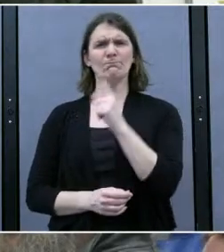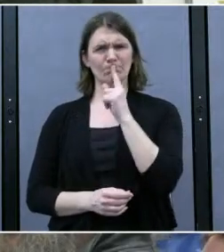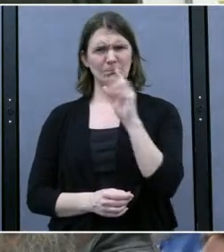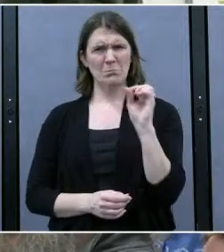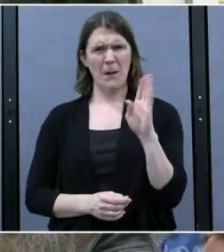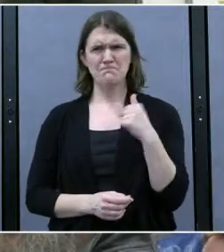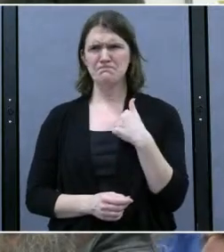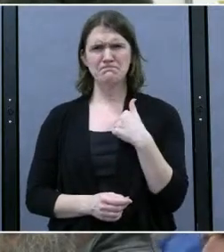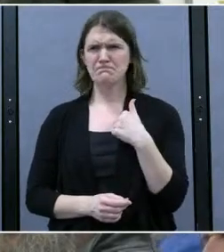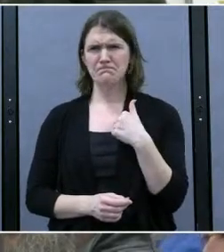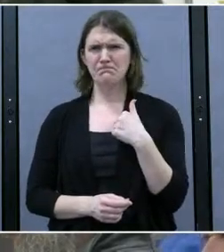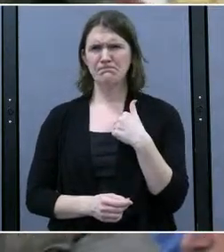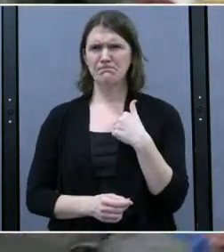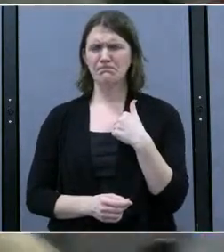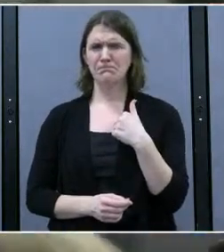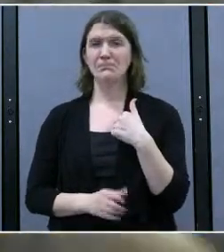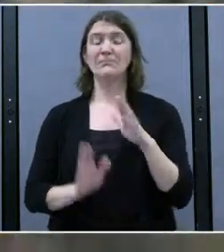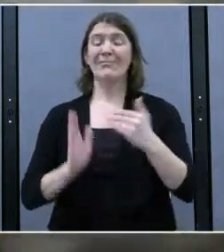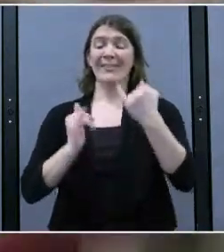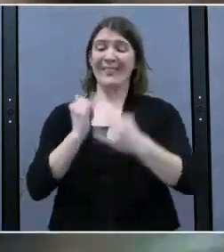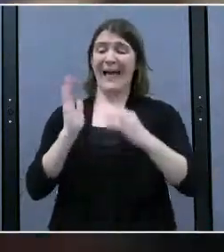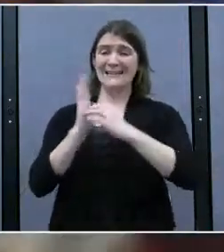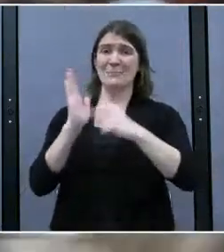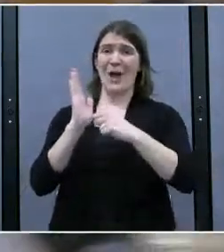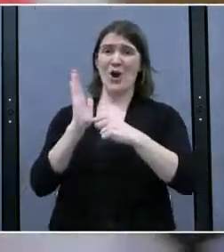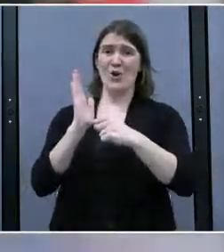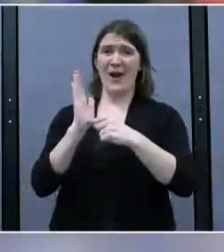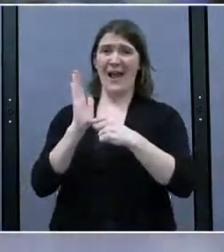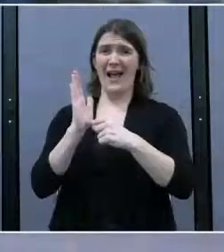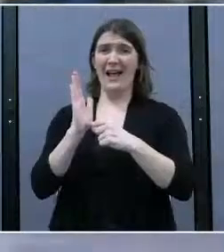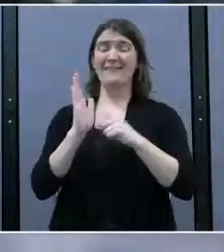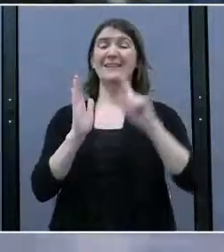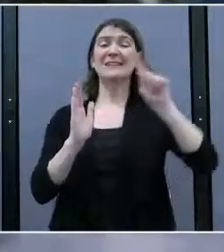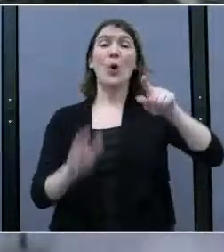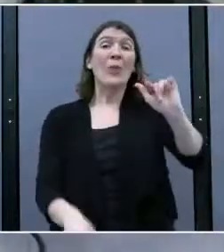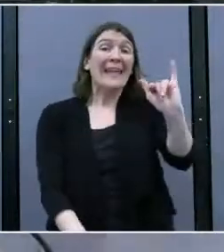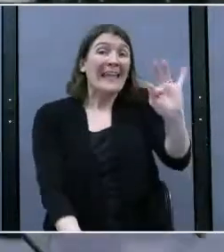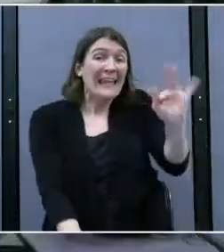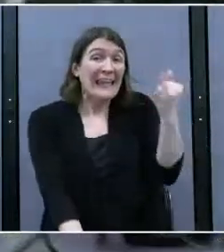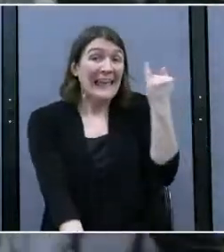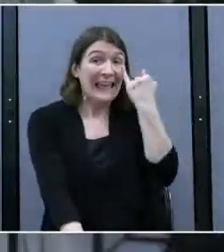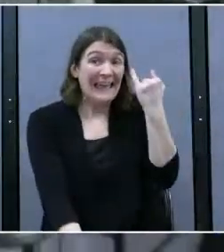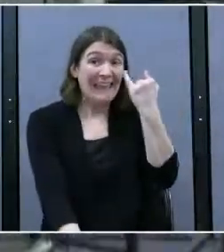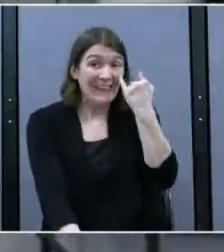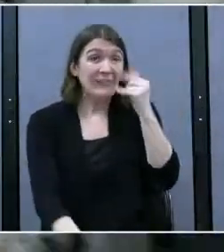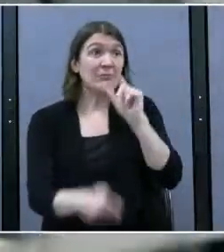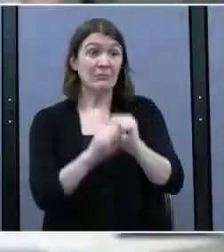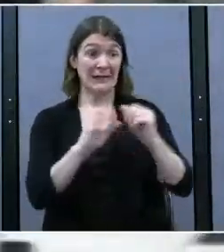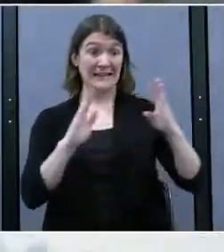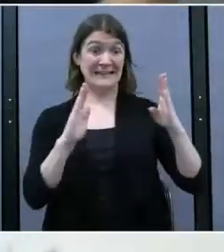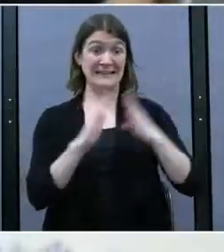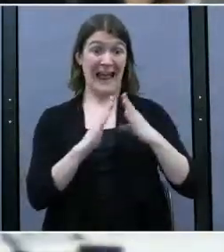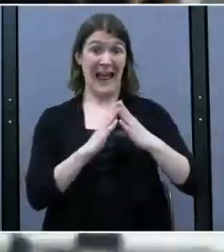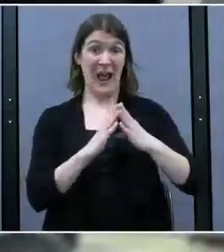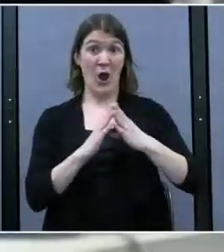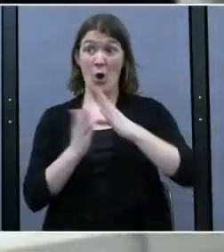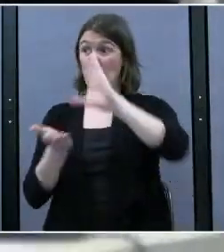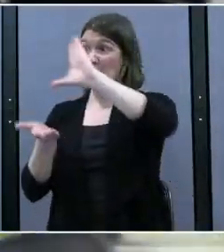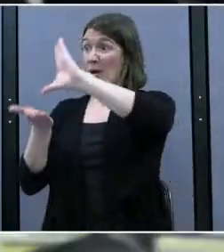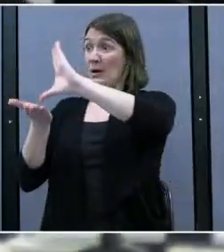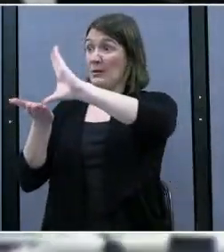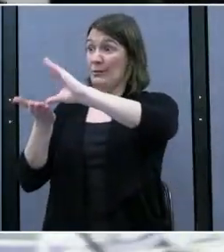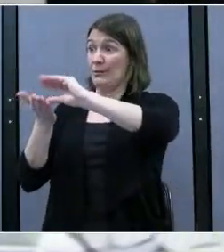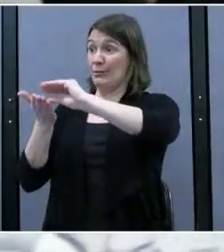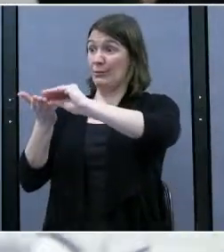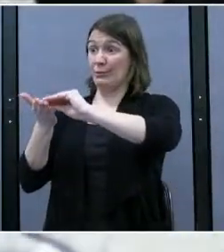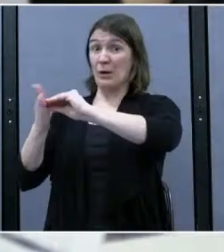you. That last paragraph is really only in the event that the town fund balance goes down to